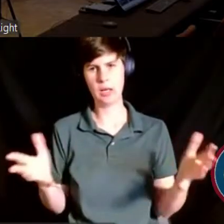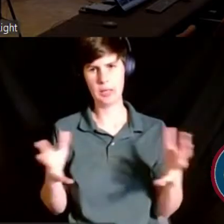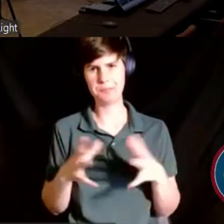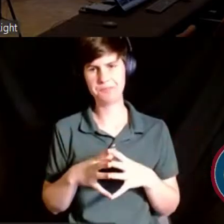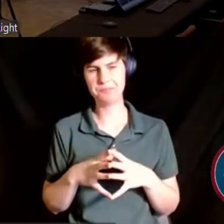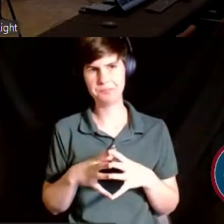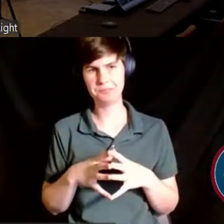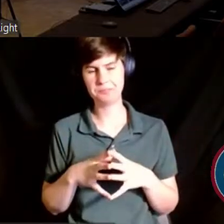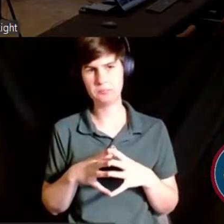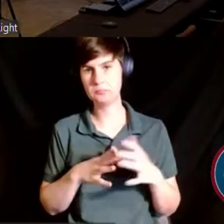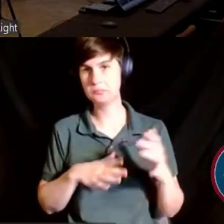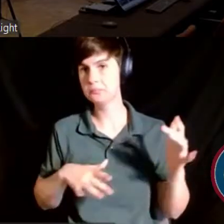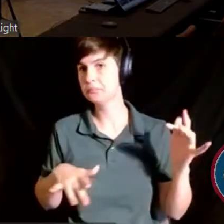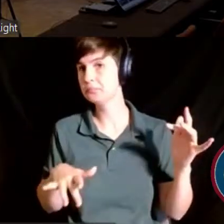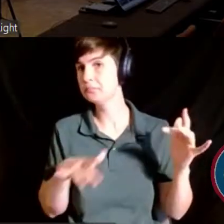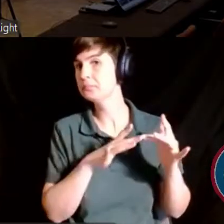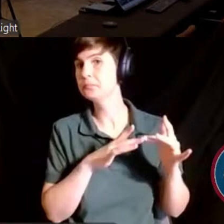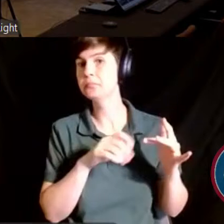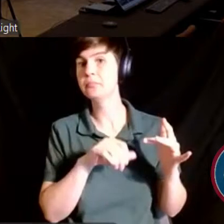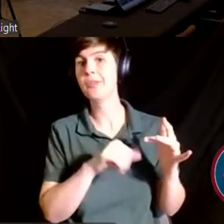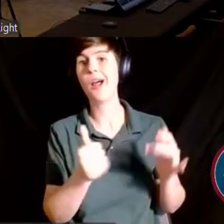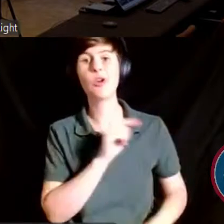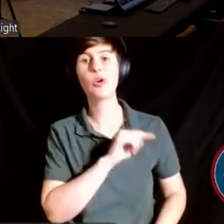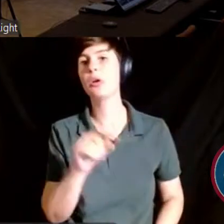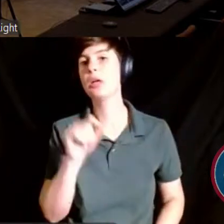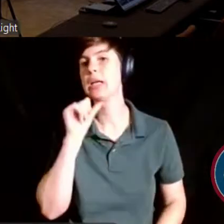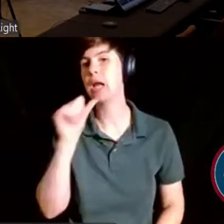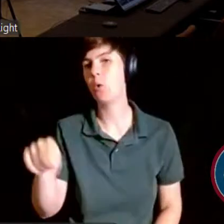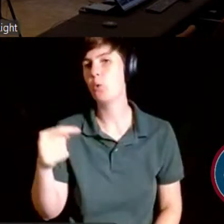reaching out to organizations beyond MLPD,